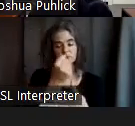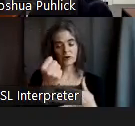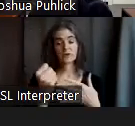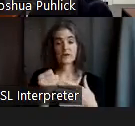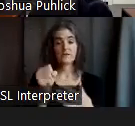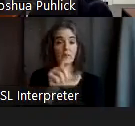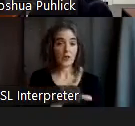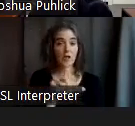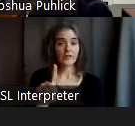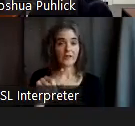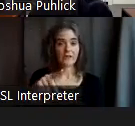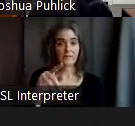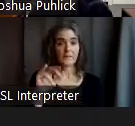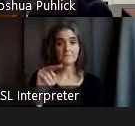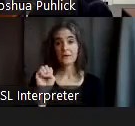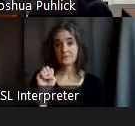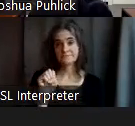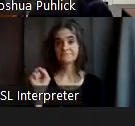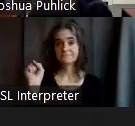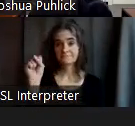pine.